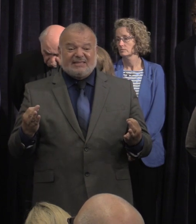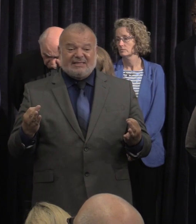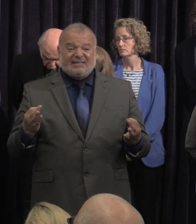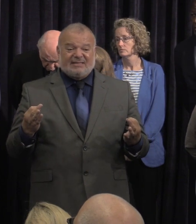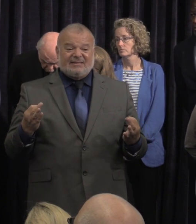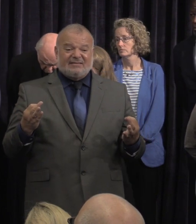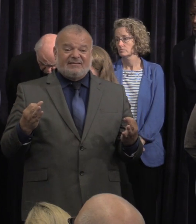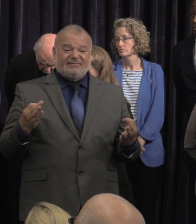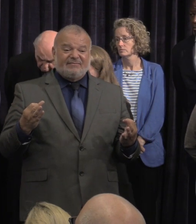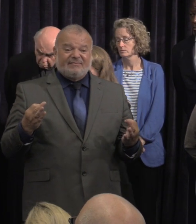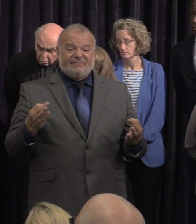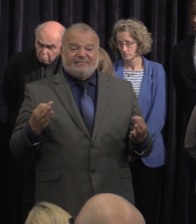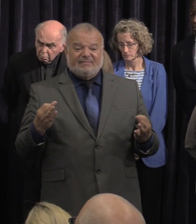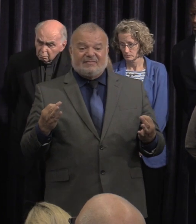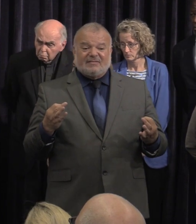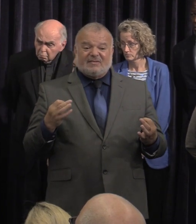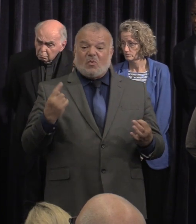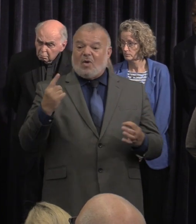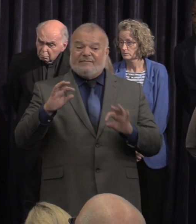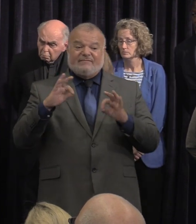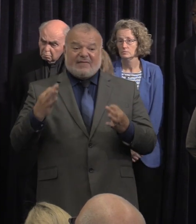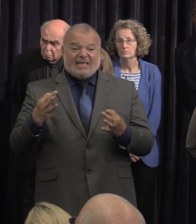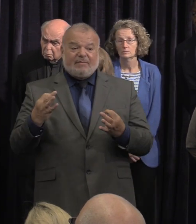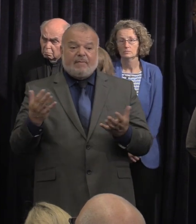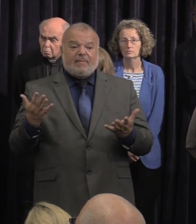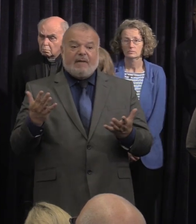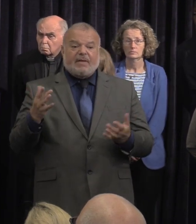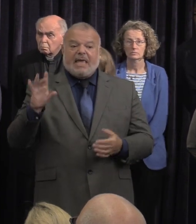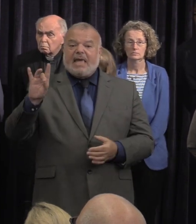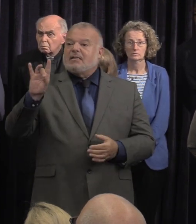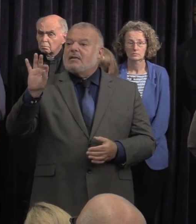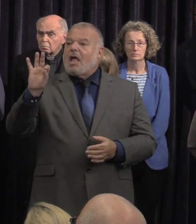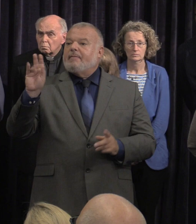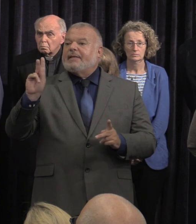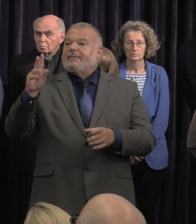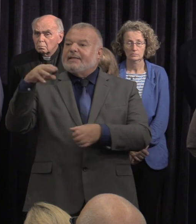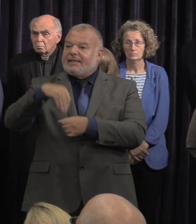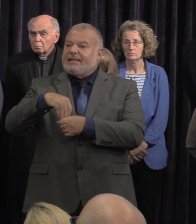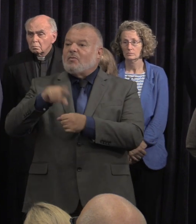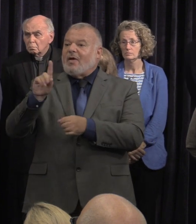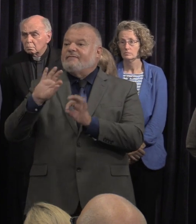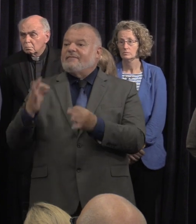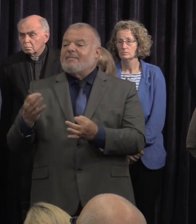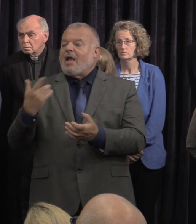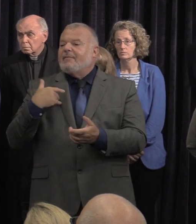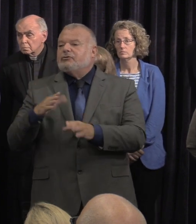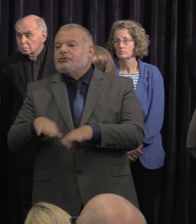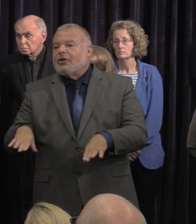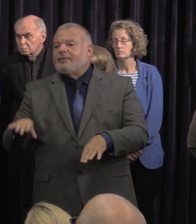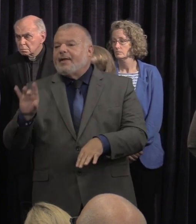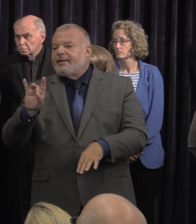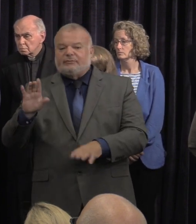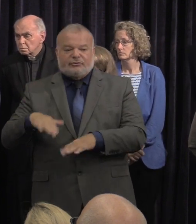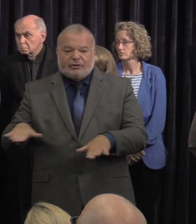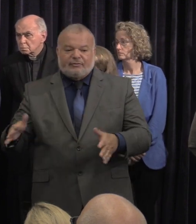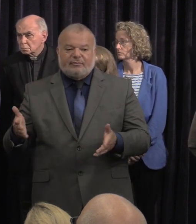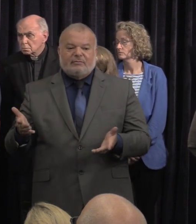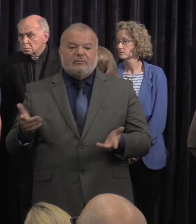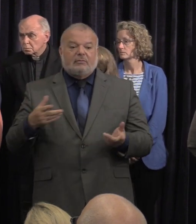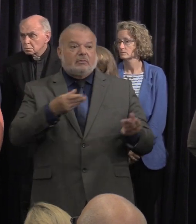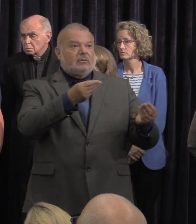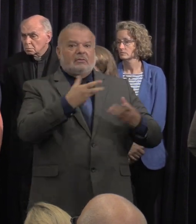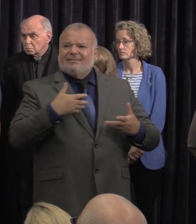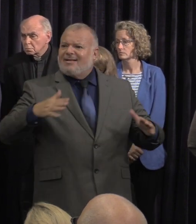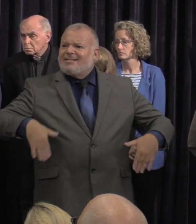many individuals, of course, including young people with those 50 families. And so we don't get a lot of notice as people arrive here, often